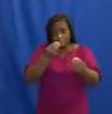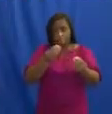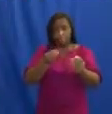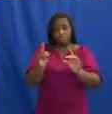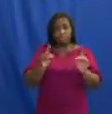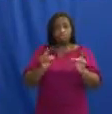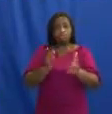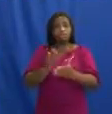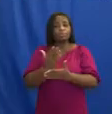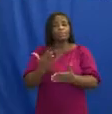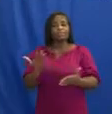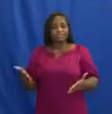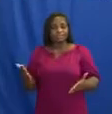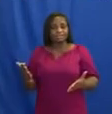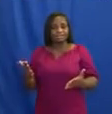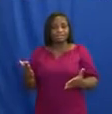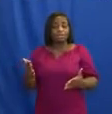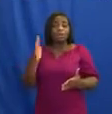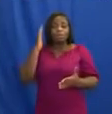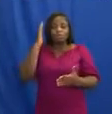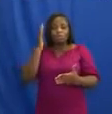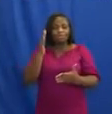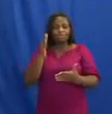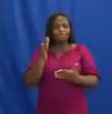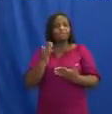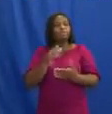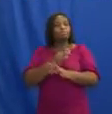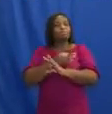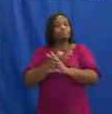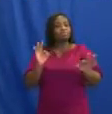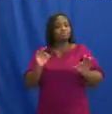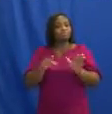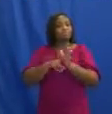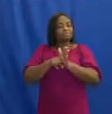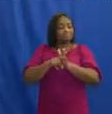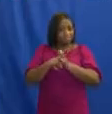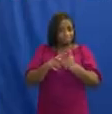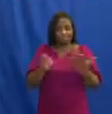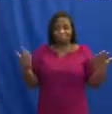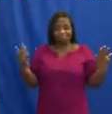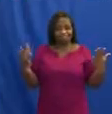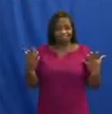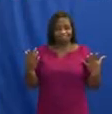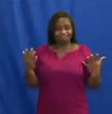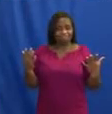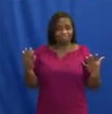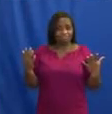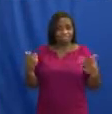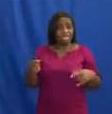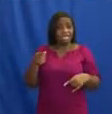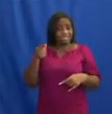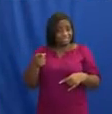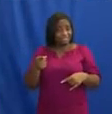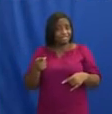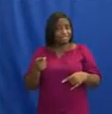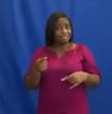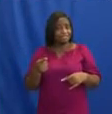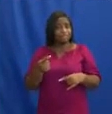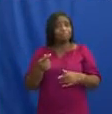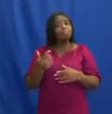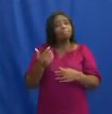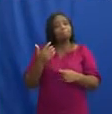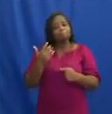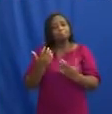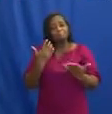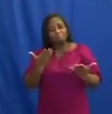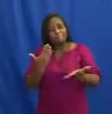protocols, we will emerge out of this pandemic even stronger than before. This is my charge to you this